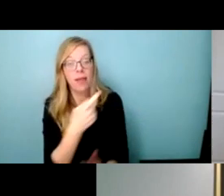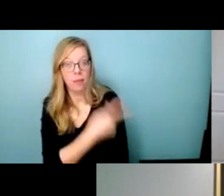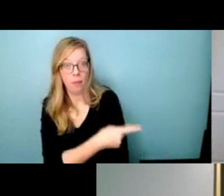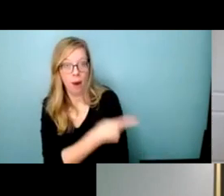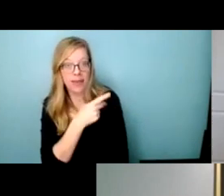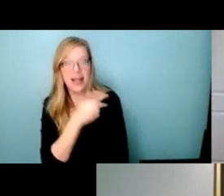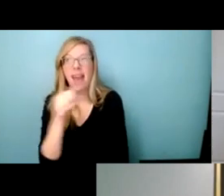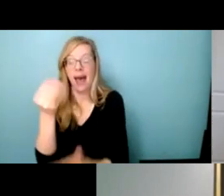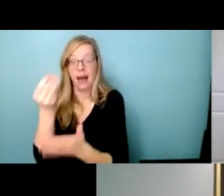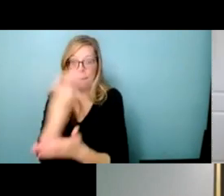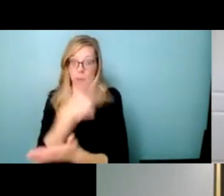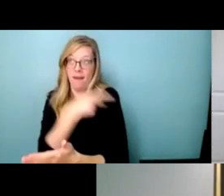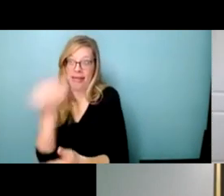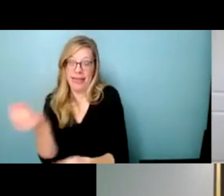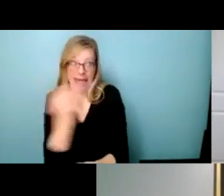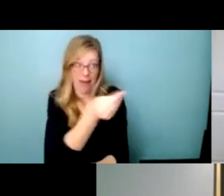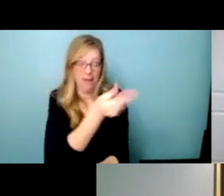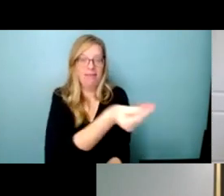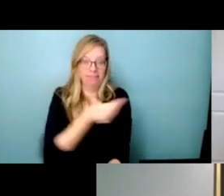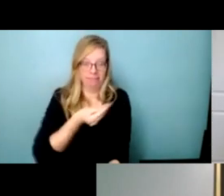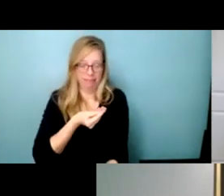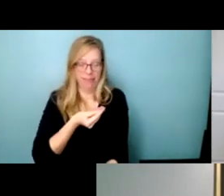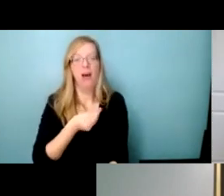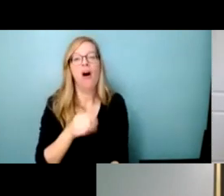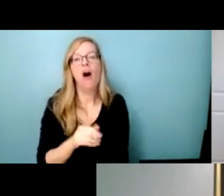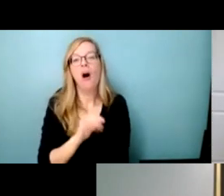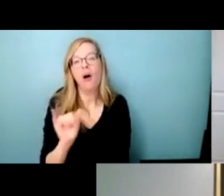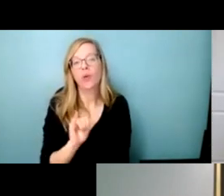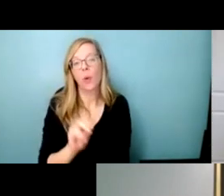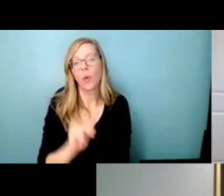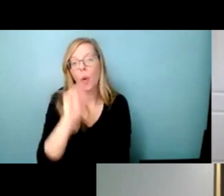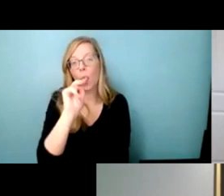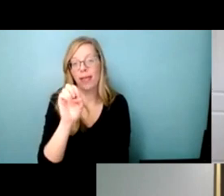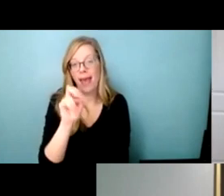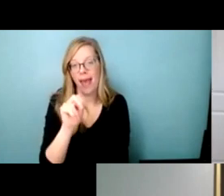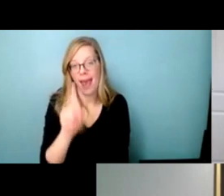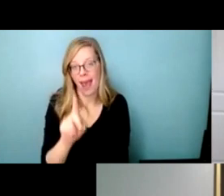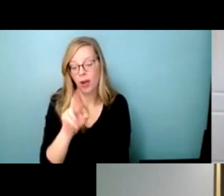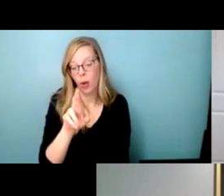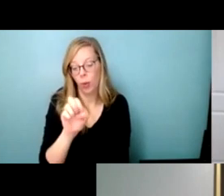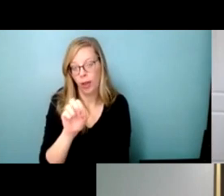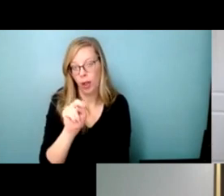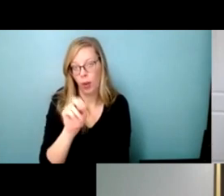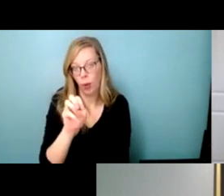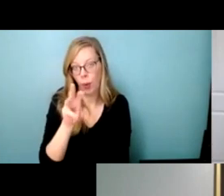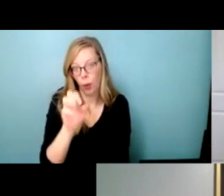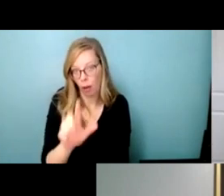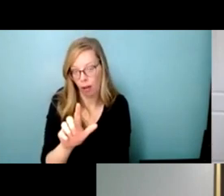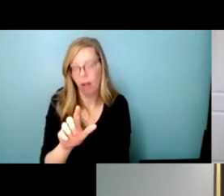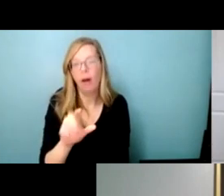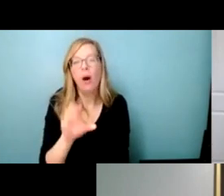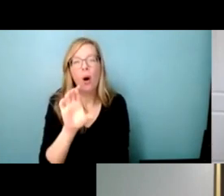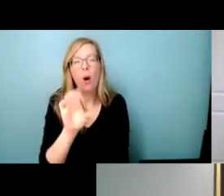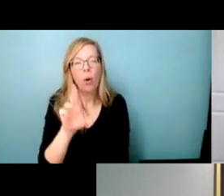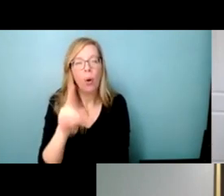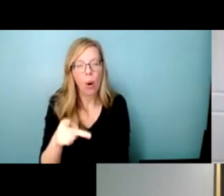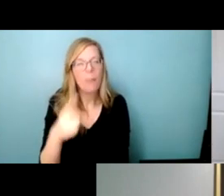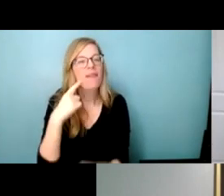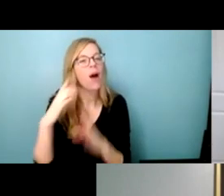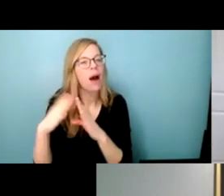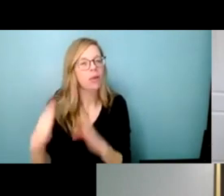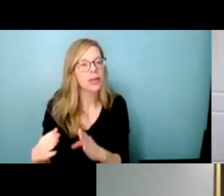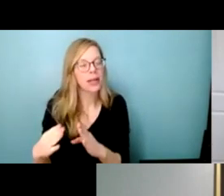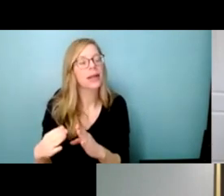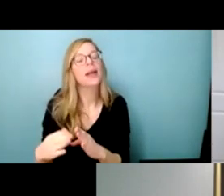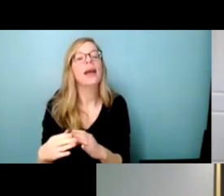Wichita Center. We have a partnership with North End Renewal Corporation to do some housing advocacy, but that lives at North End Renewal Corporation.